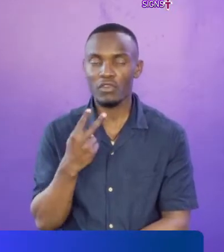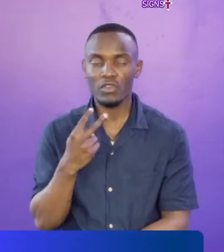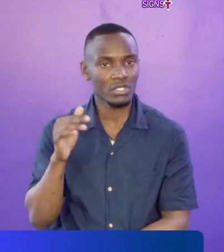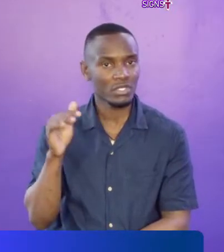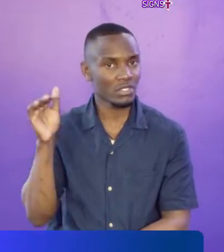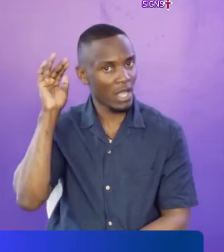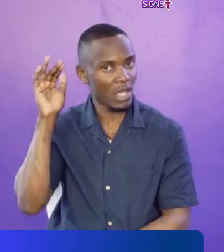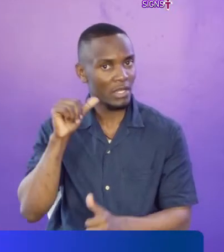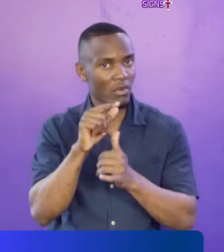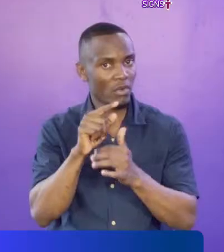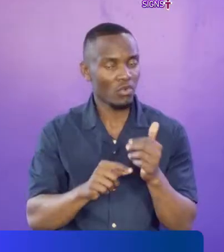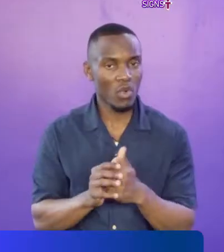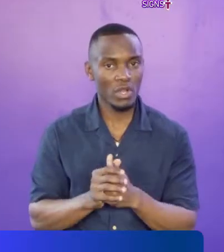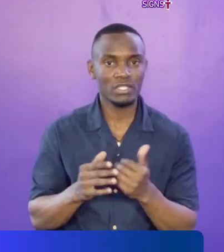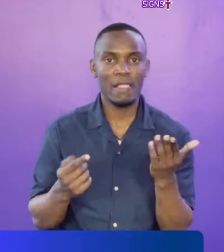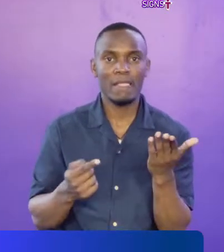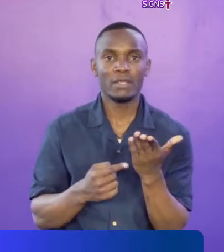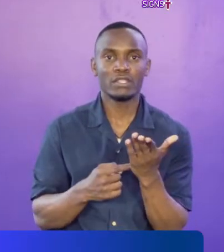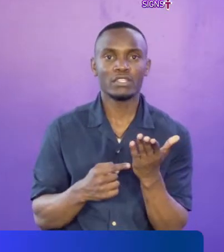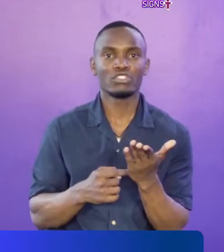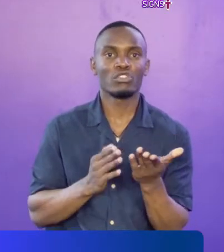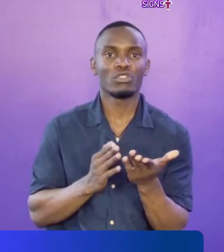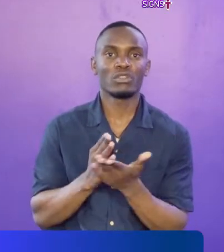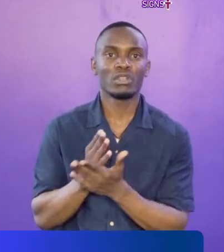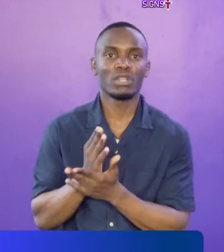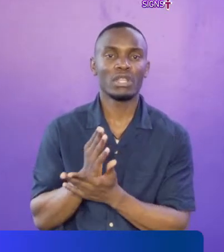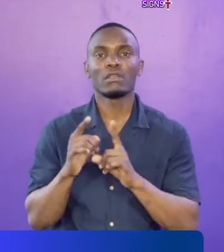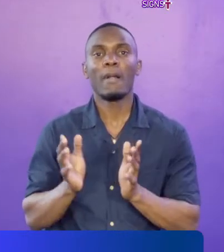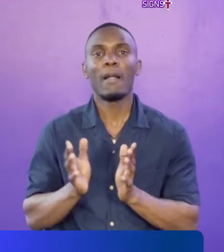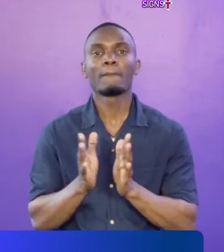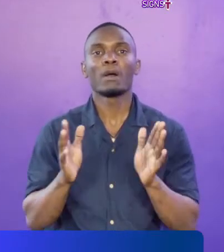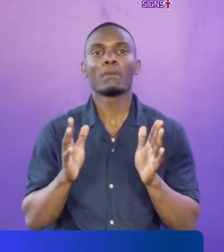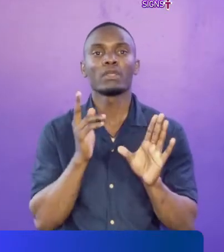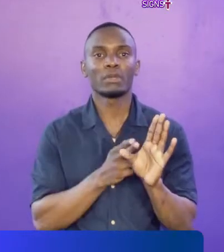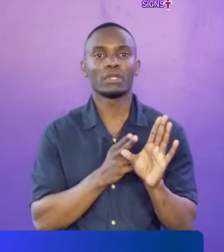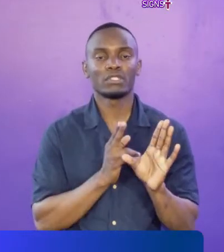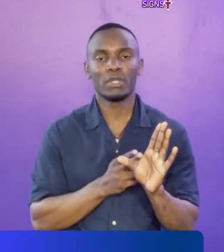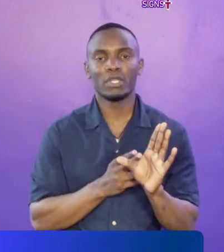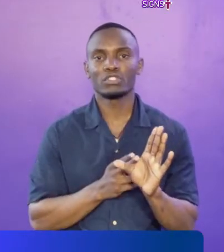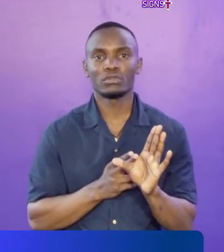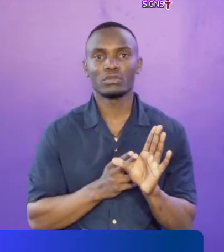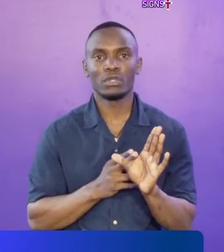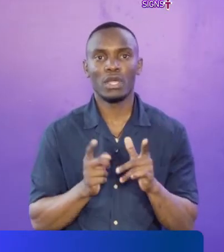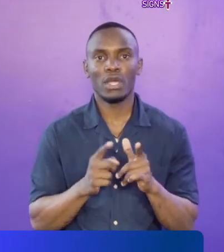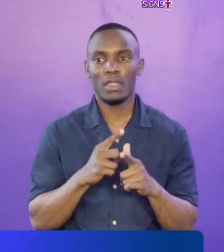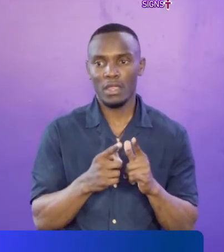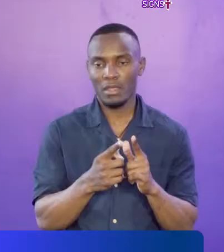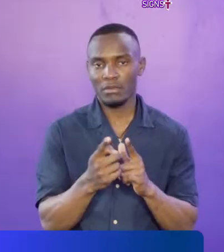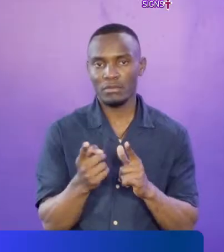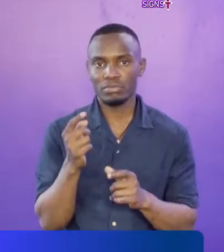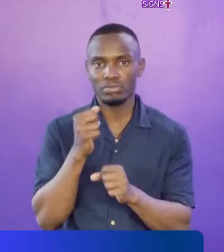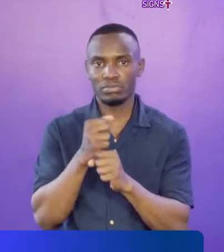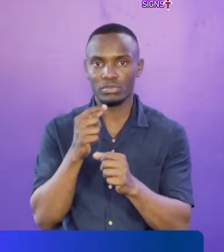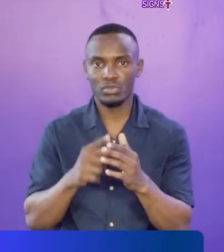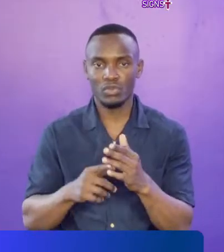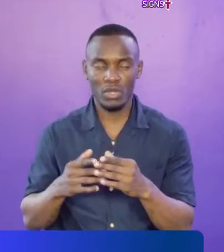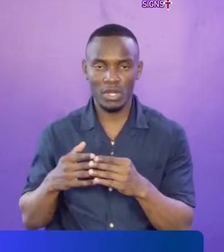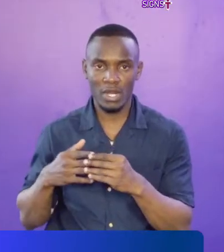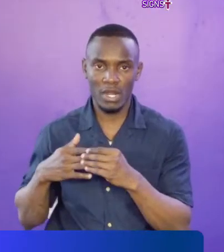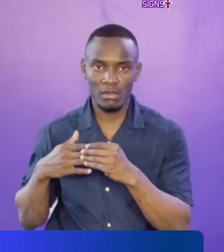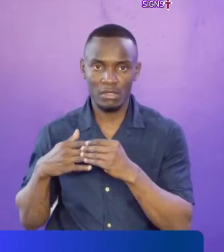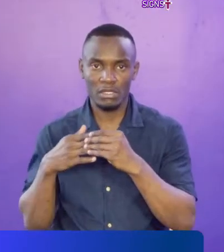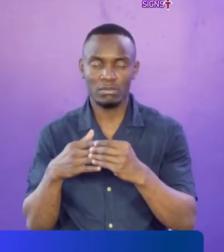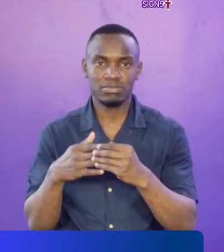digital rights, things to do with public participation, so that they guide a progressive kind